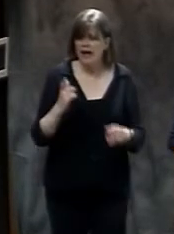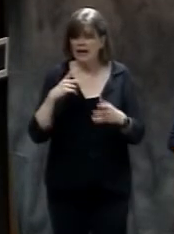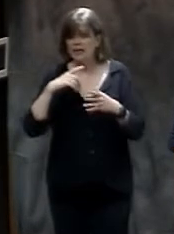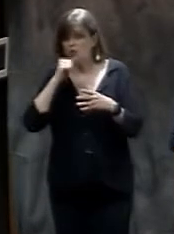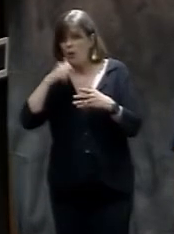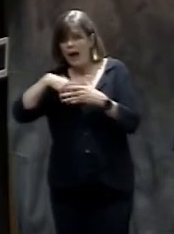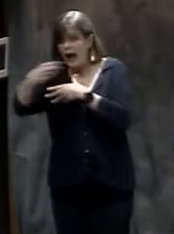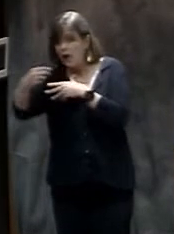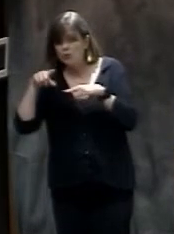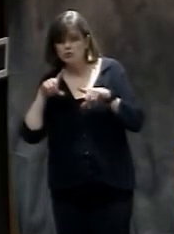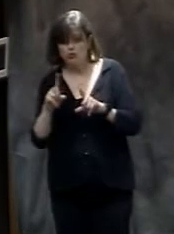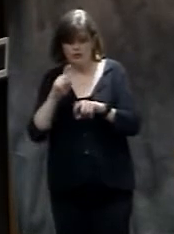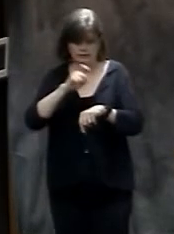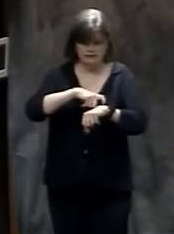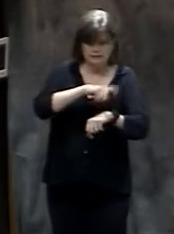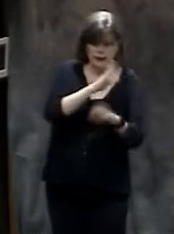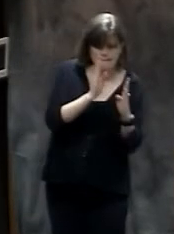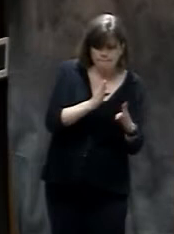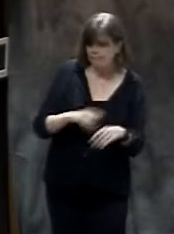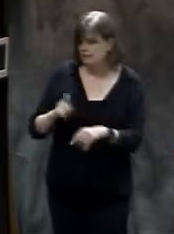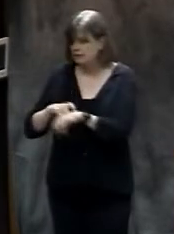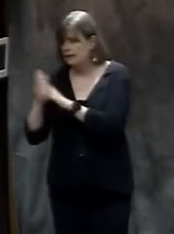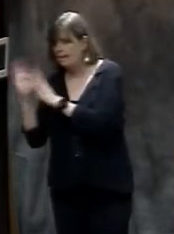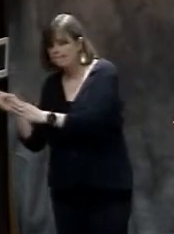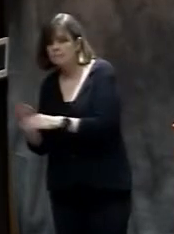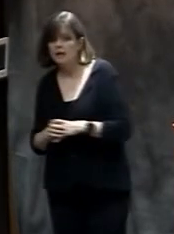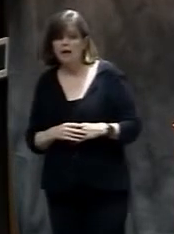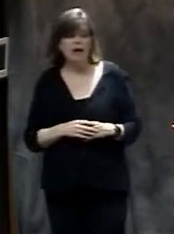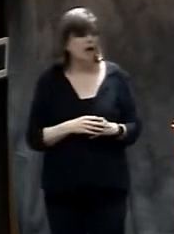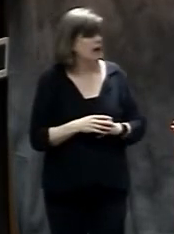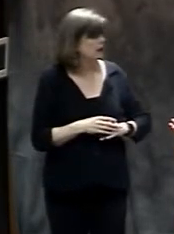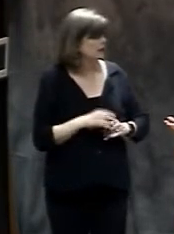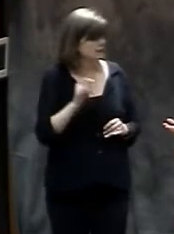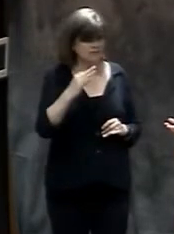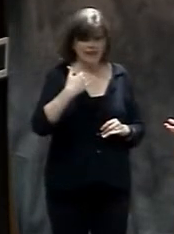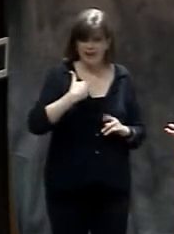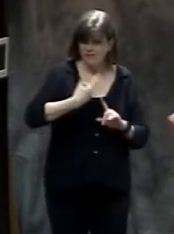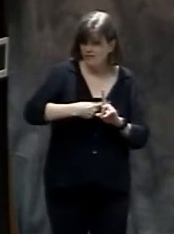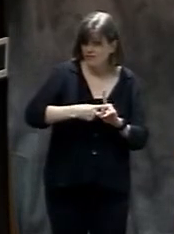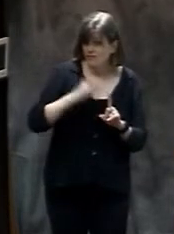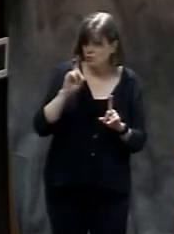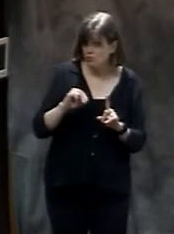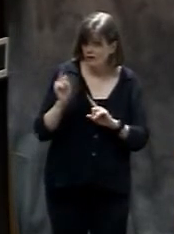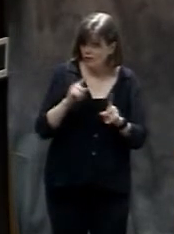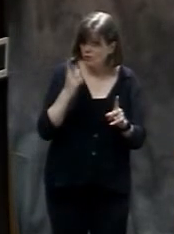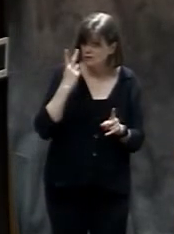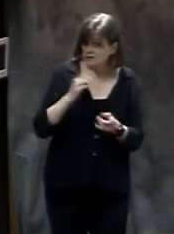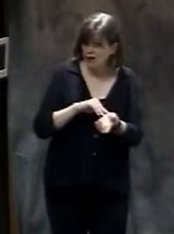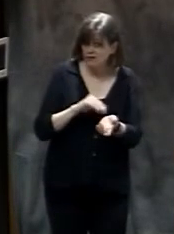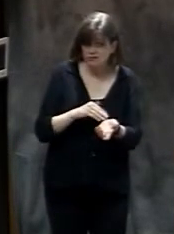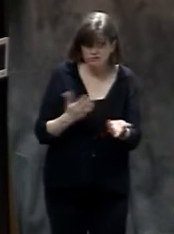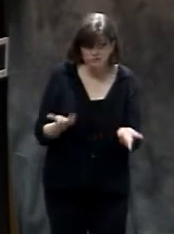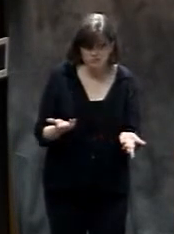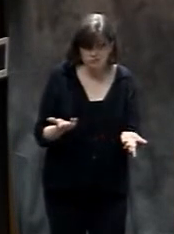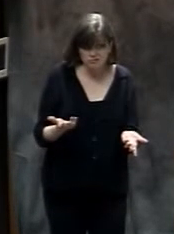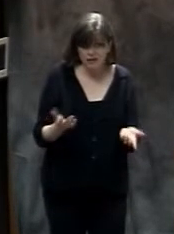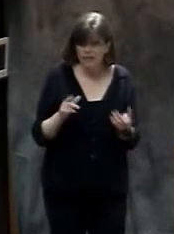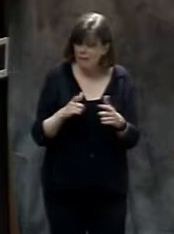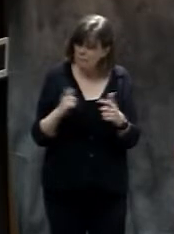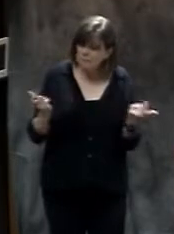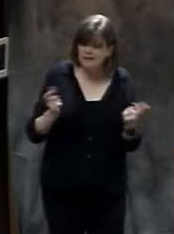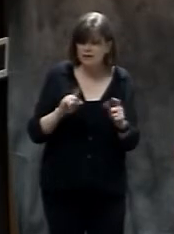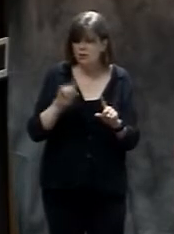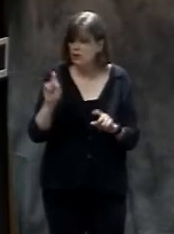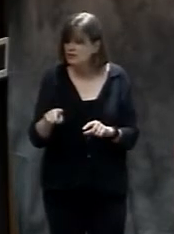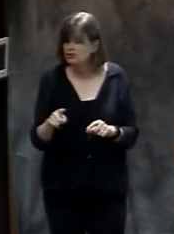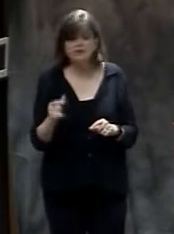seek health care if they have a fever? Because this is one of the big problems, right? We don't know how diseases are being transmitted if people